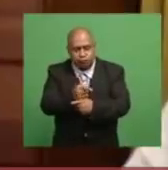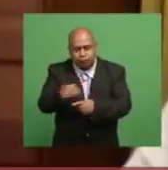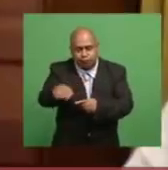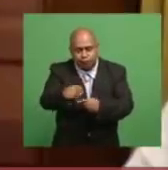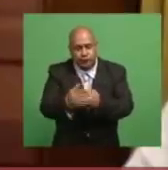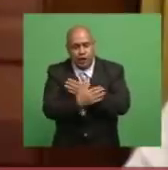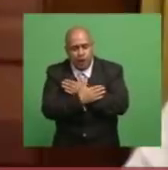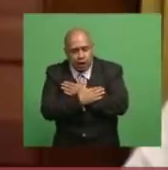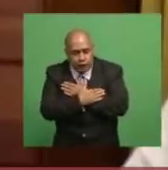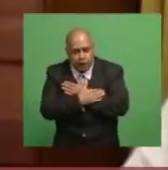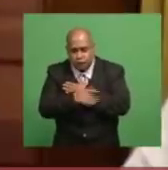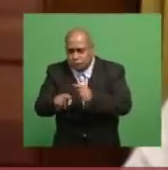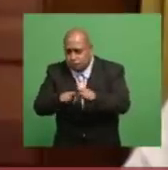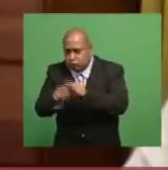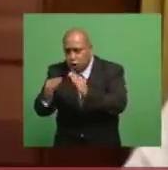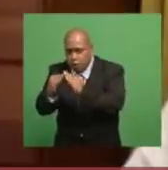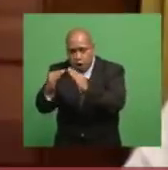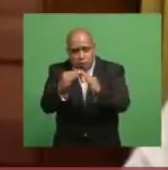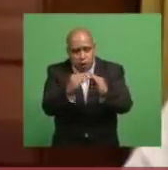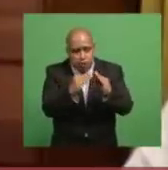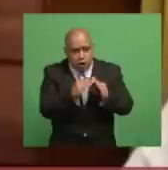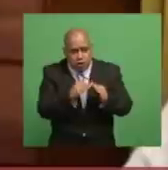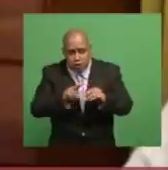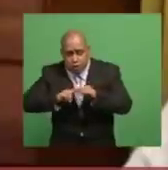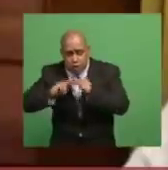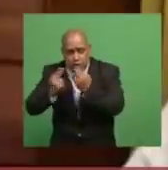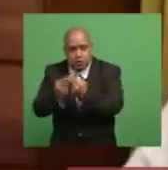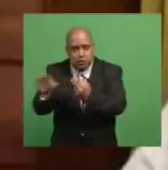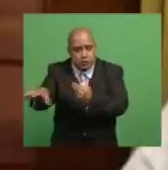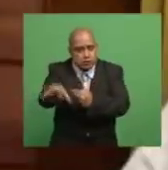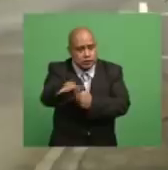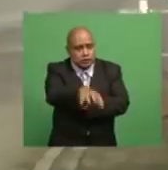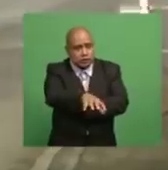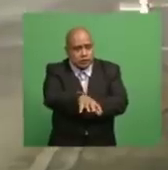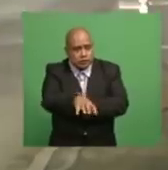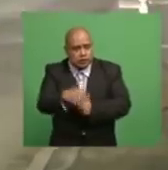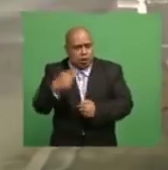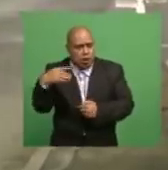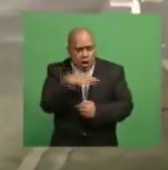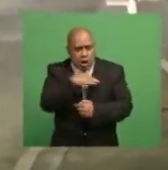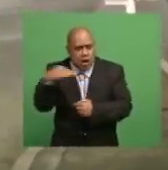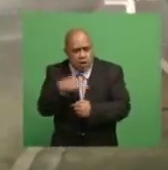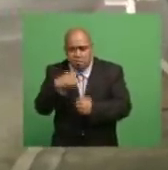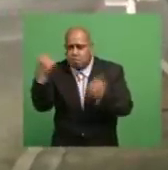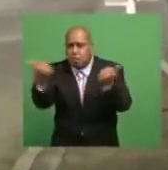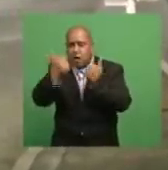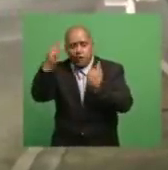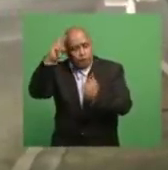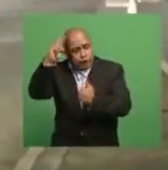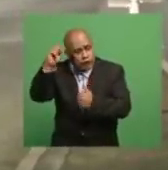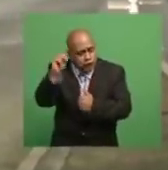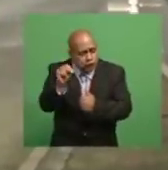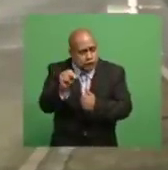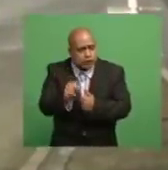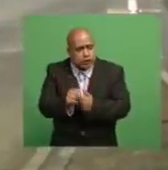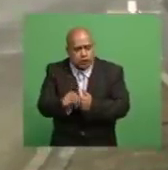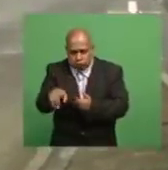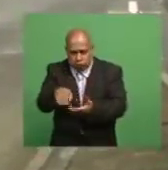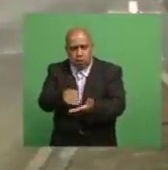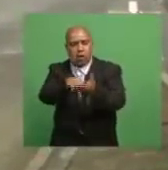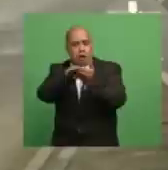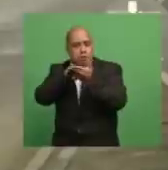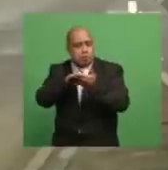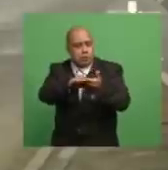ones, hundreds of Fijians are foregoing their luxury to both help us heal from